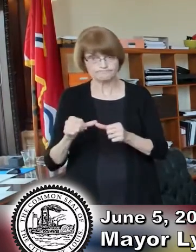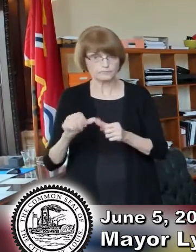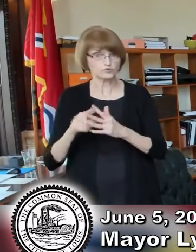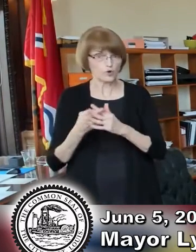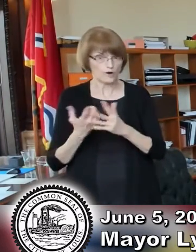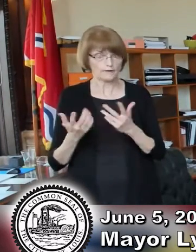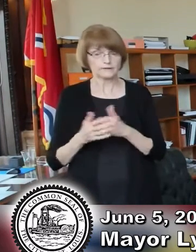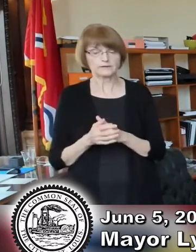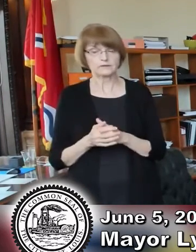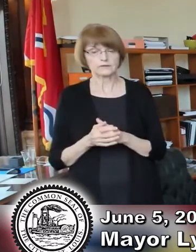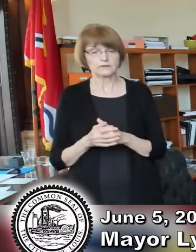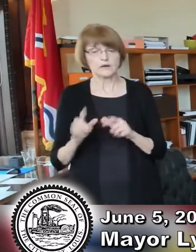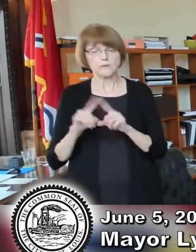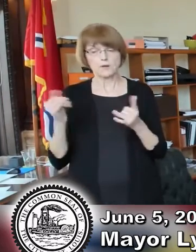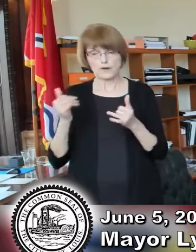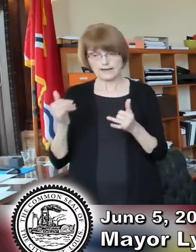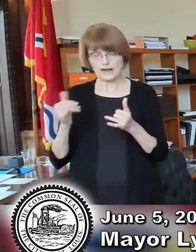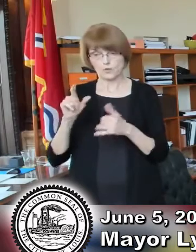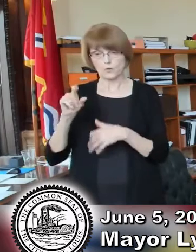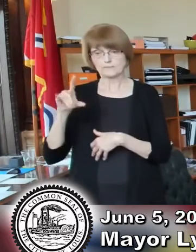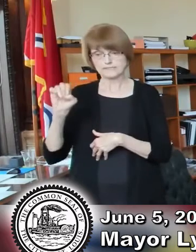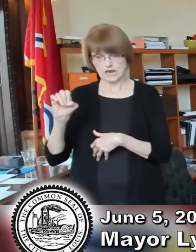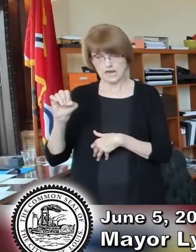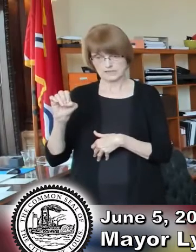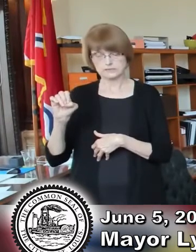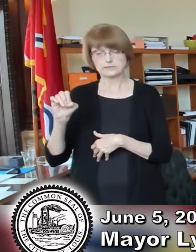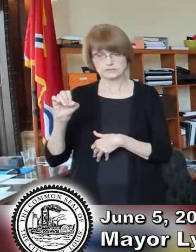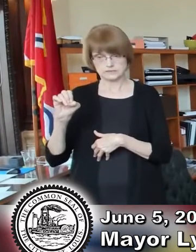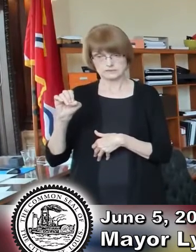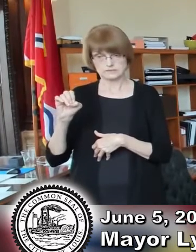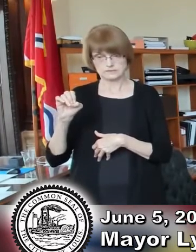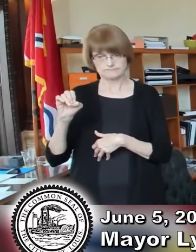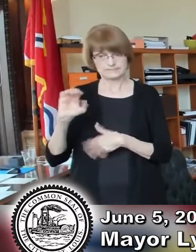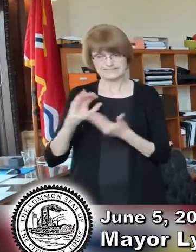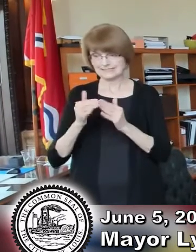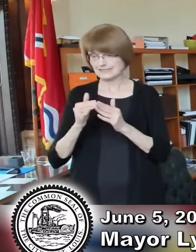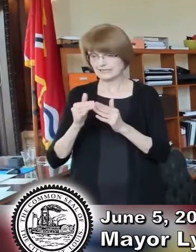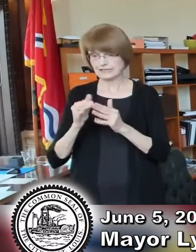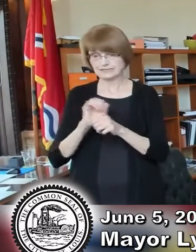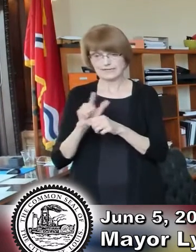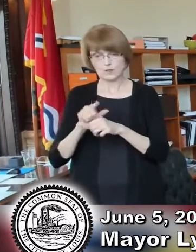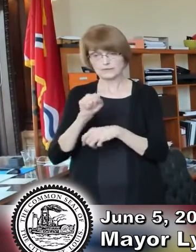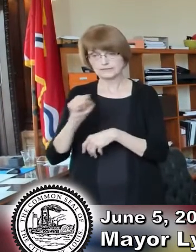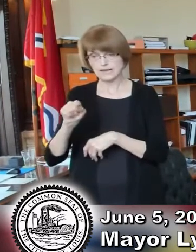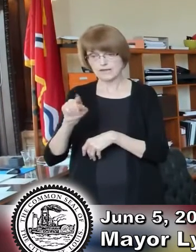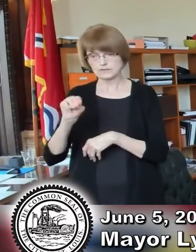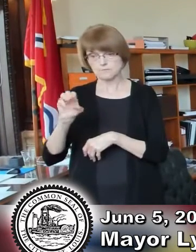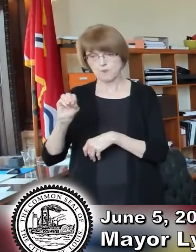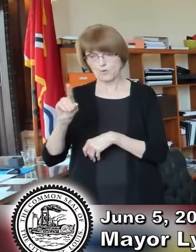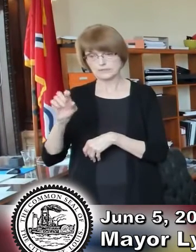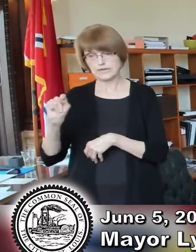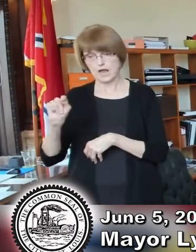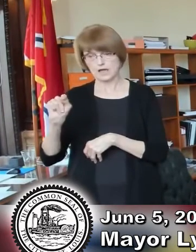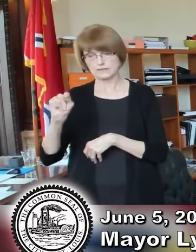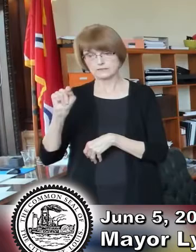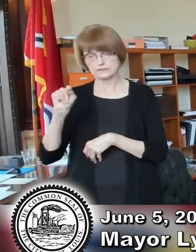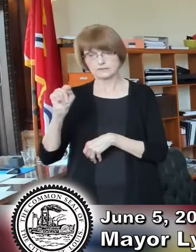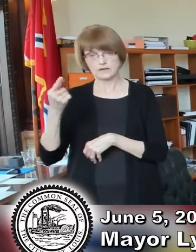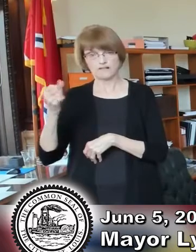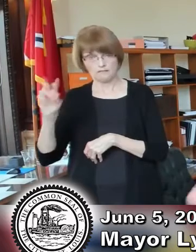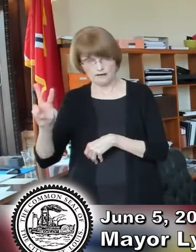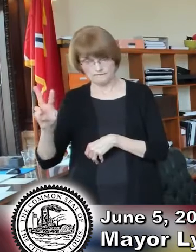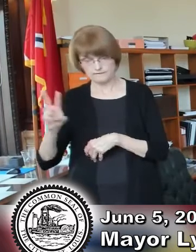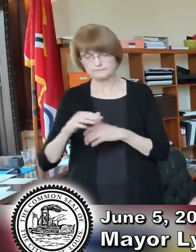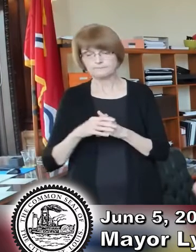me tell you, if you go to the city website, which is easy to find, stlouis-mo.gov,